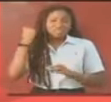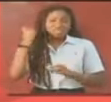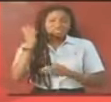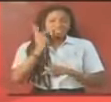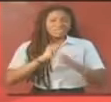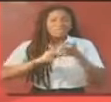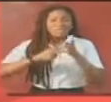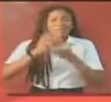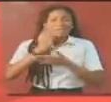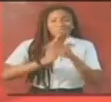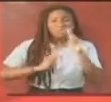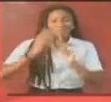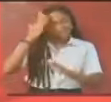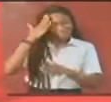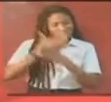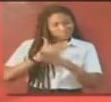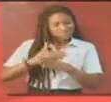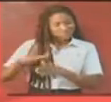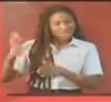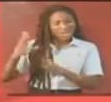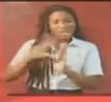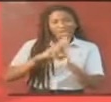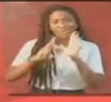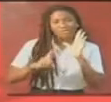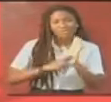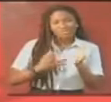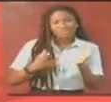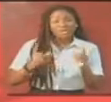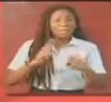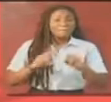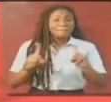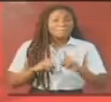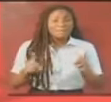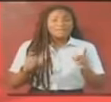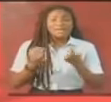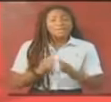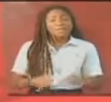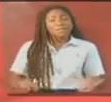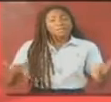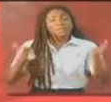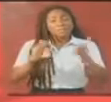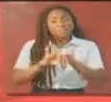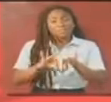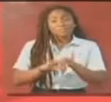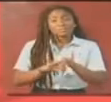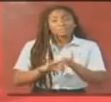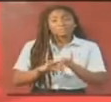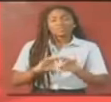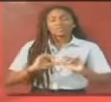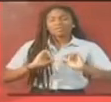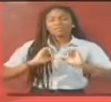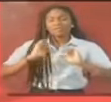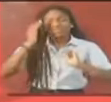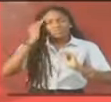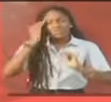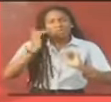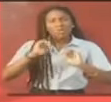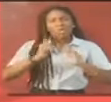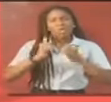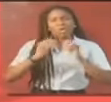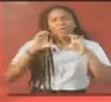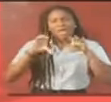behaviors. Accordingly, it is important for us to know how we can recognize the ongoing toll and how we can